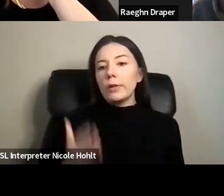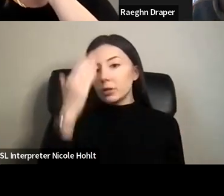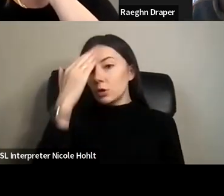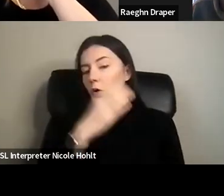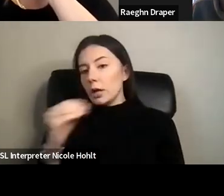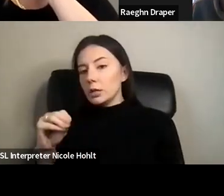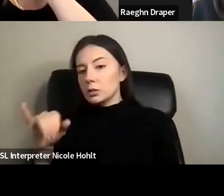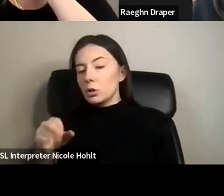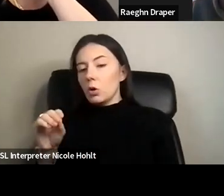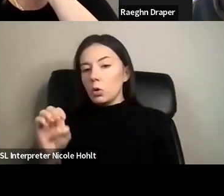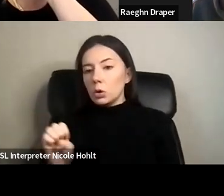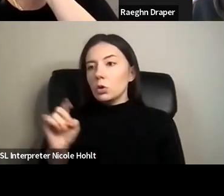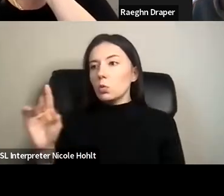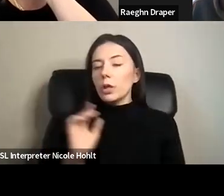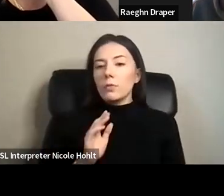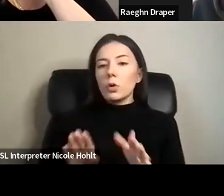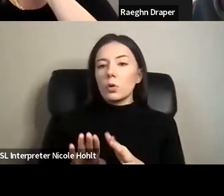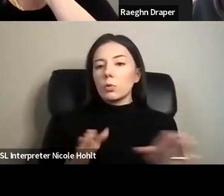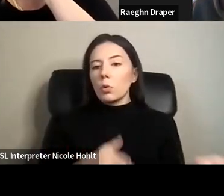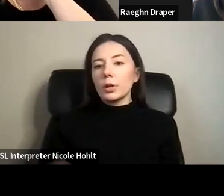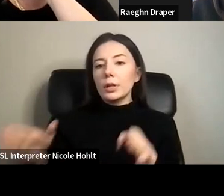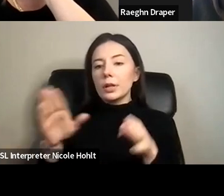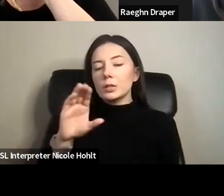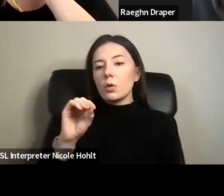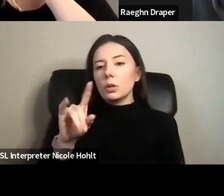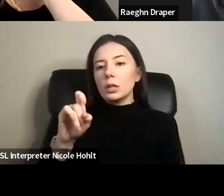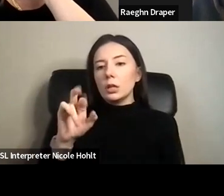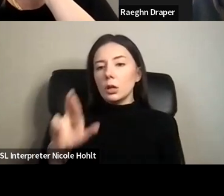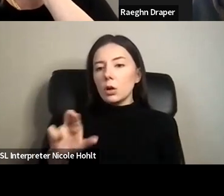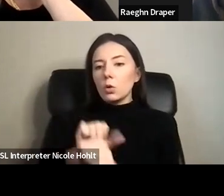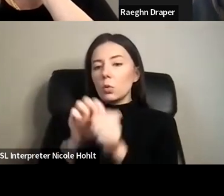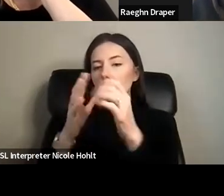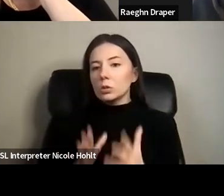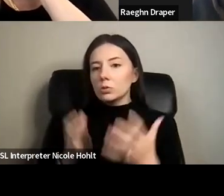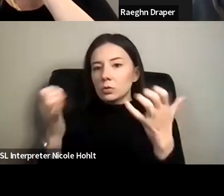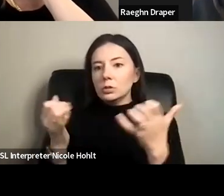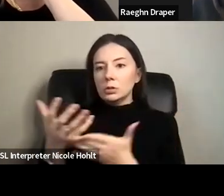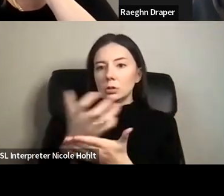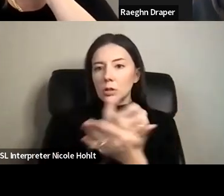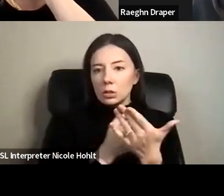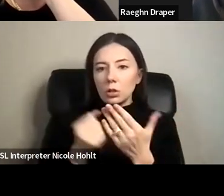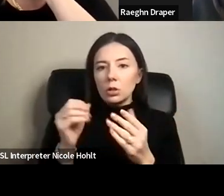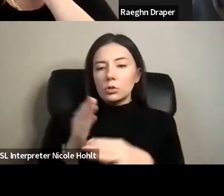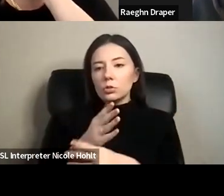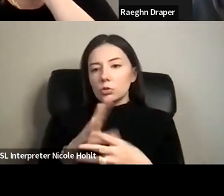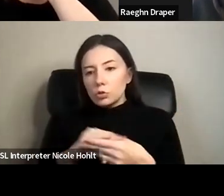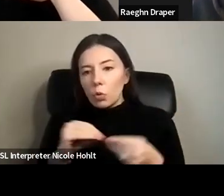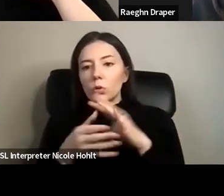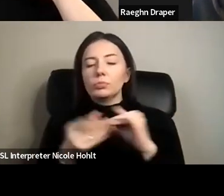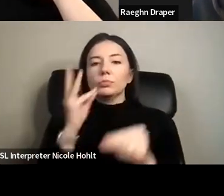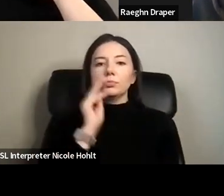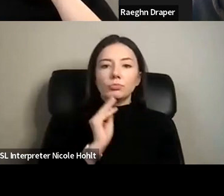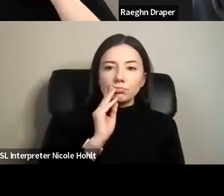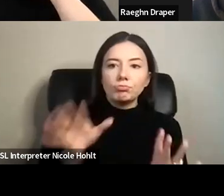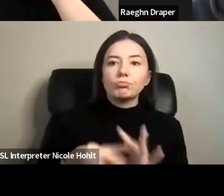organizing Alinea workers. At the moment, we've just been collecting stories and experiences and connecting them